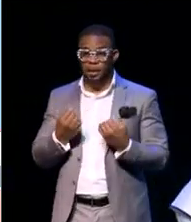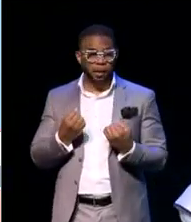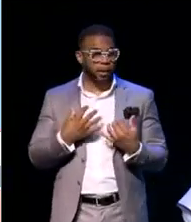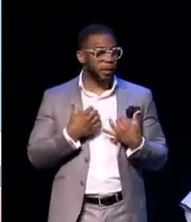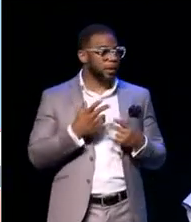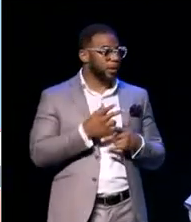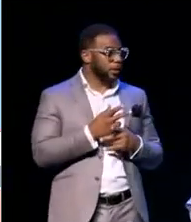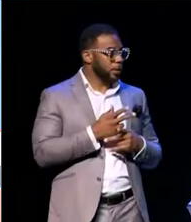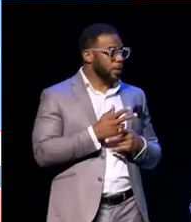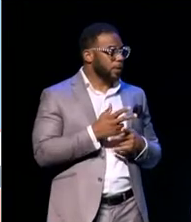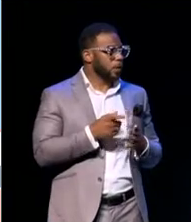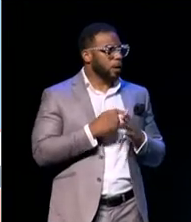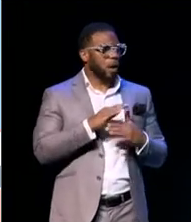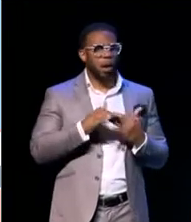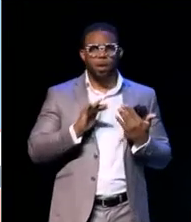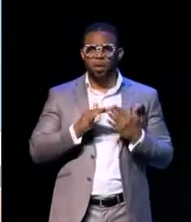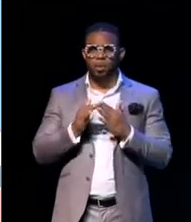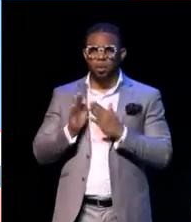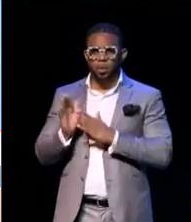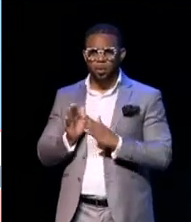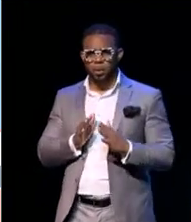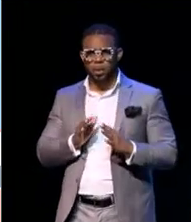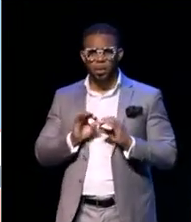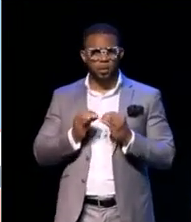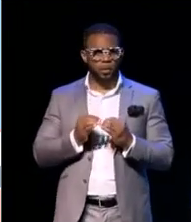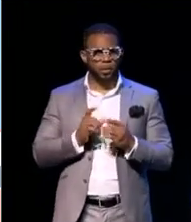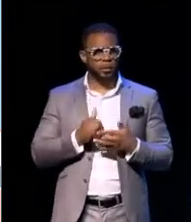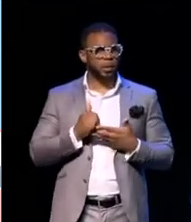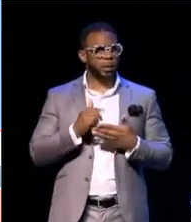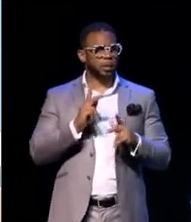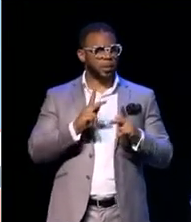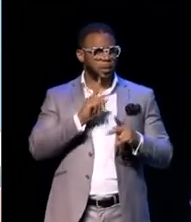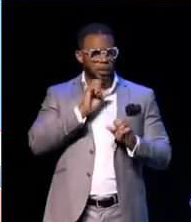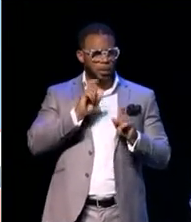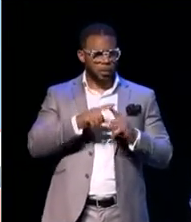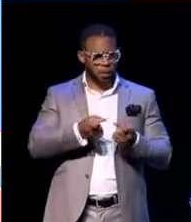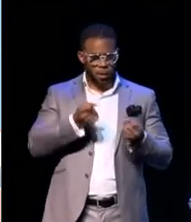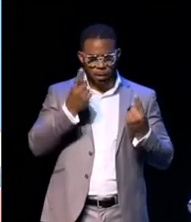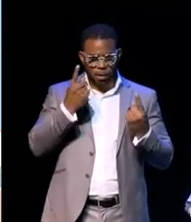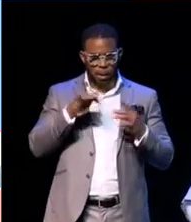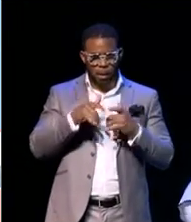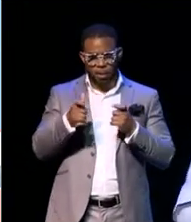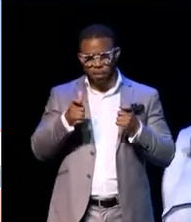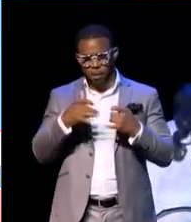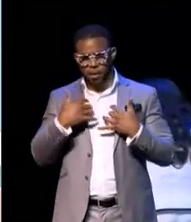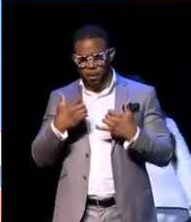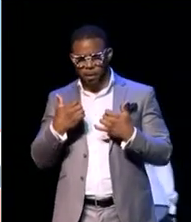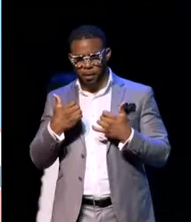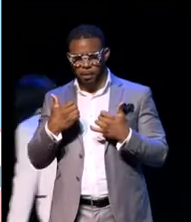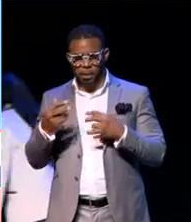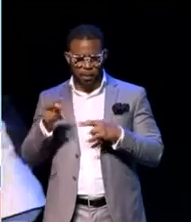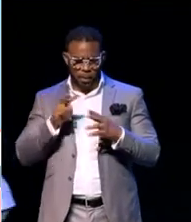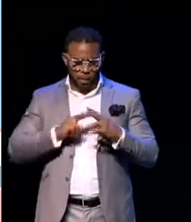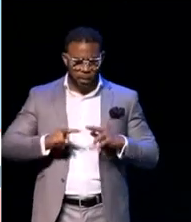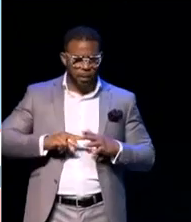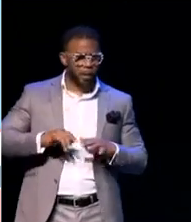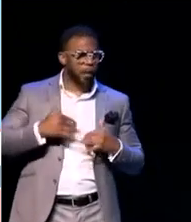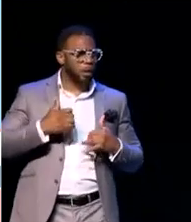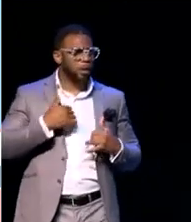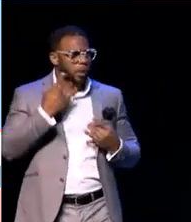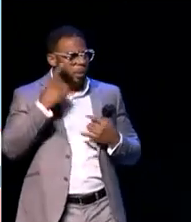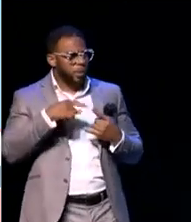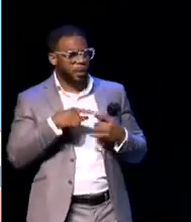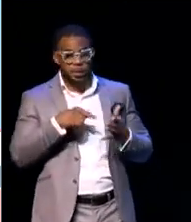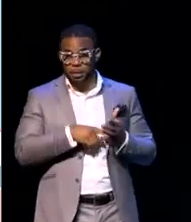and healthcare, and it requires all our community organizations to help people be able to understand how to manage their health and navigate their health. So we're